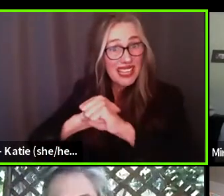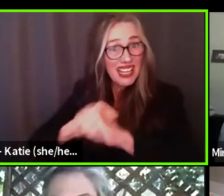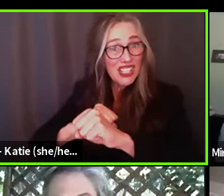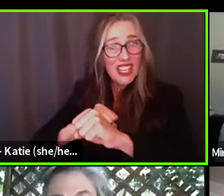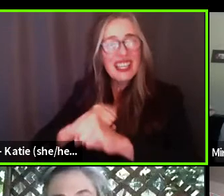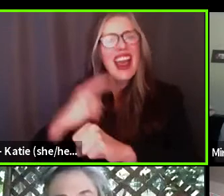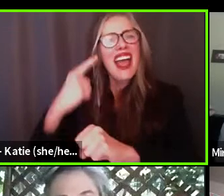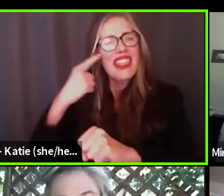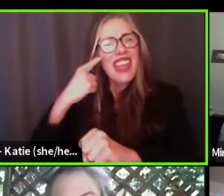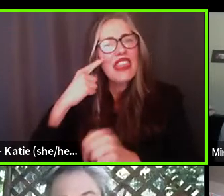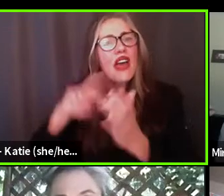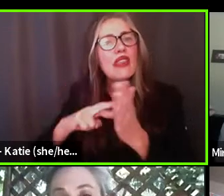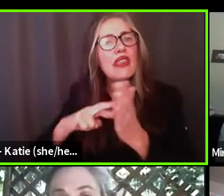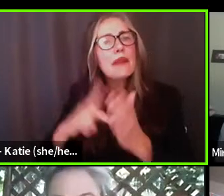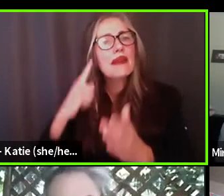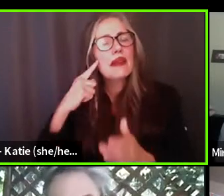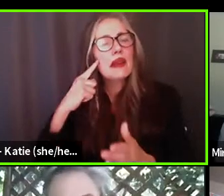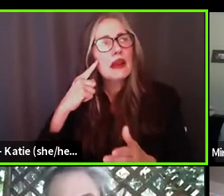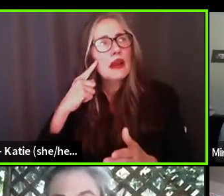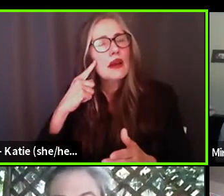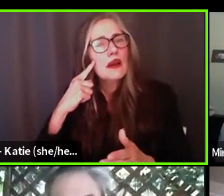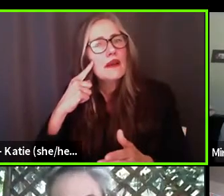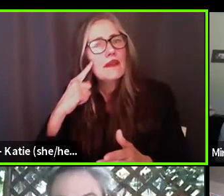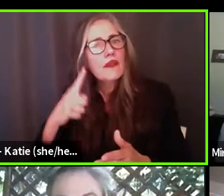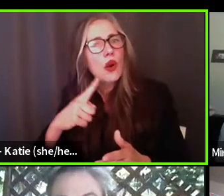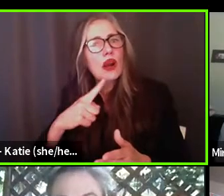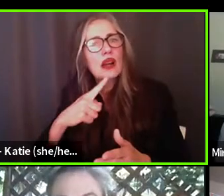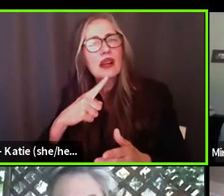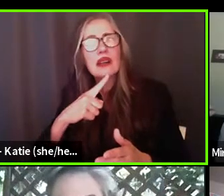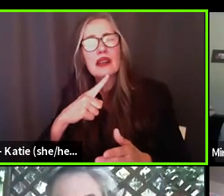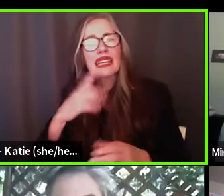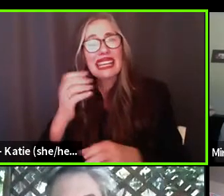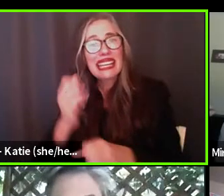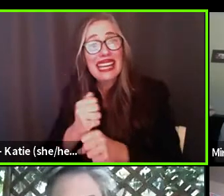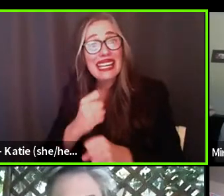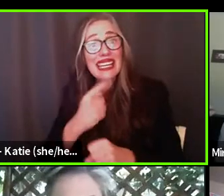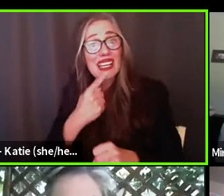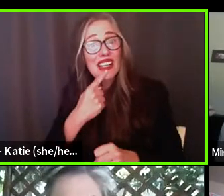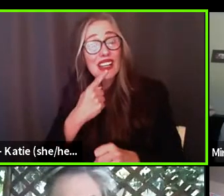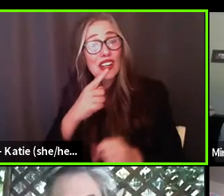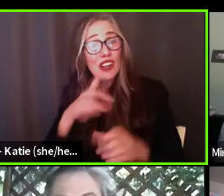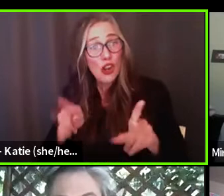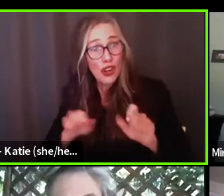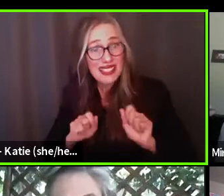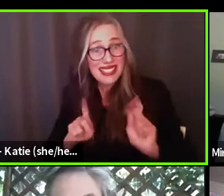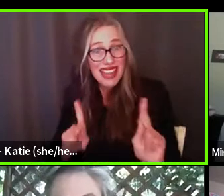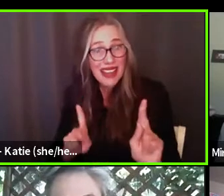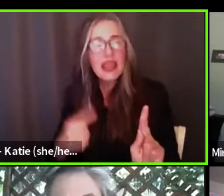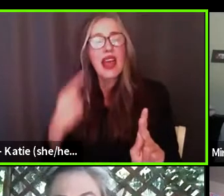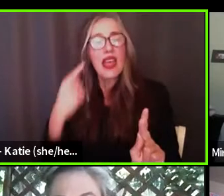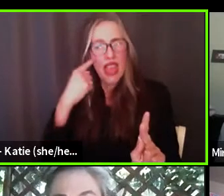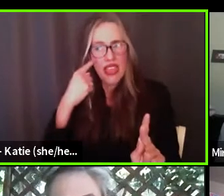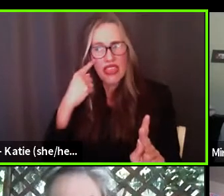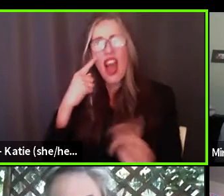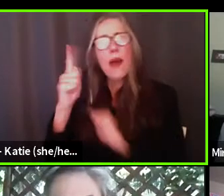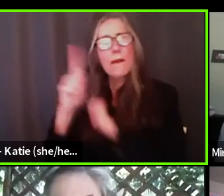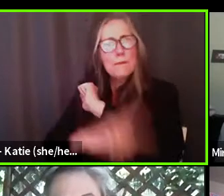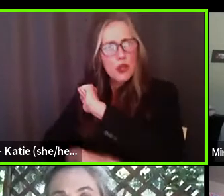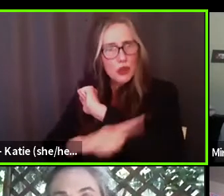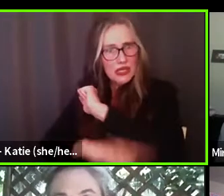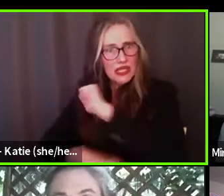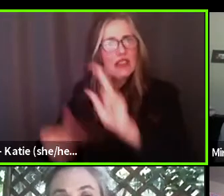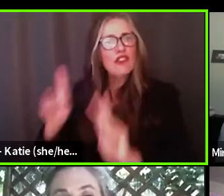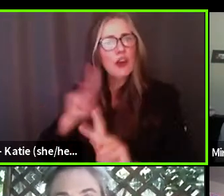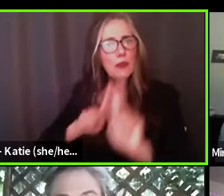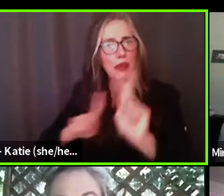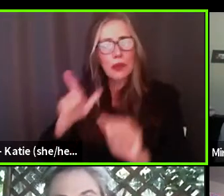consent were punitive towards people who were low income and put in place to create barriers to care